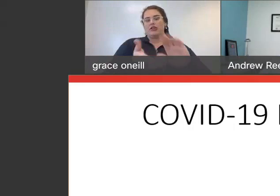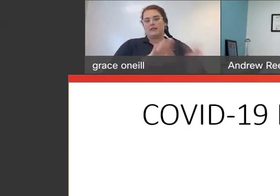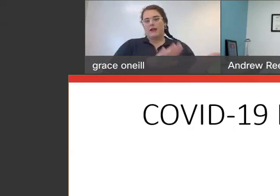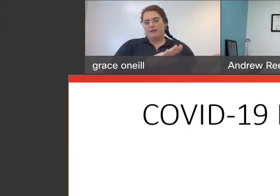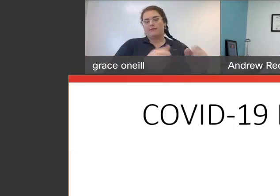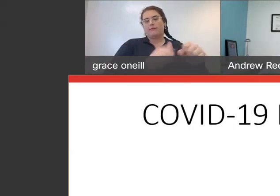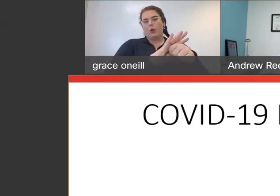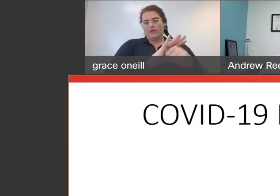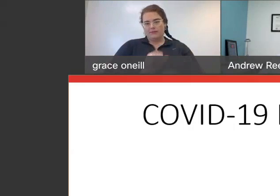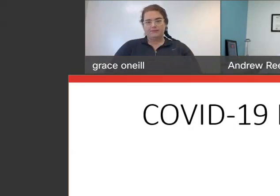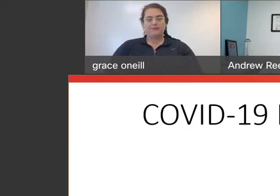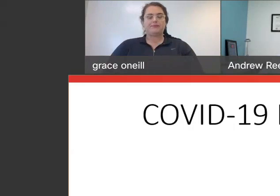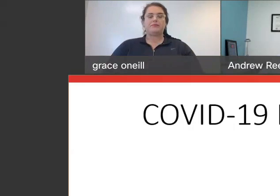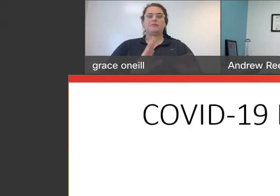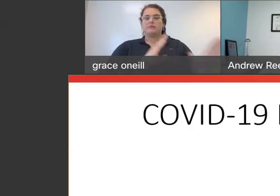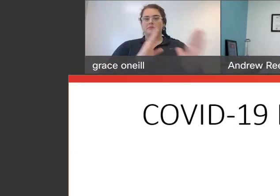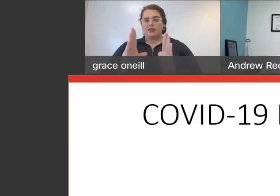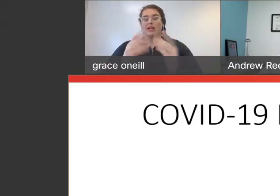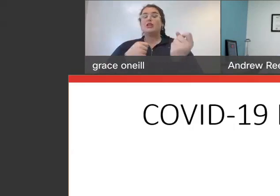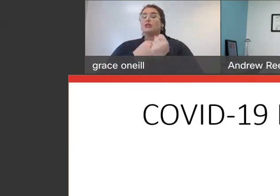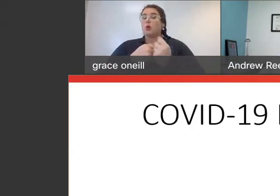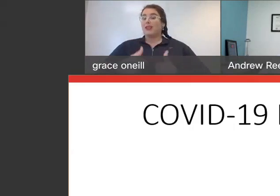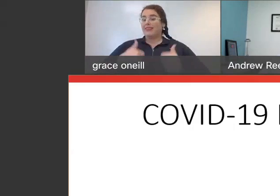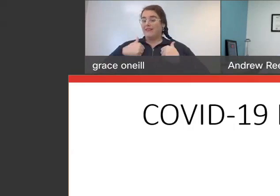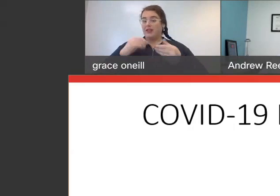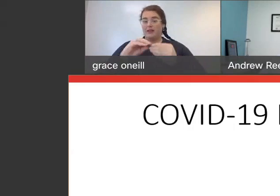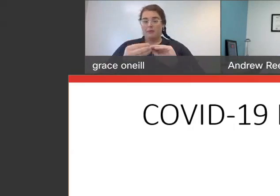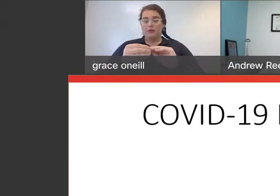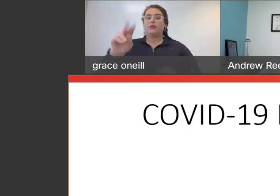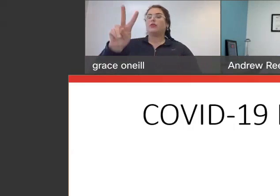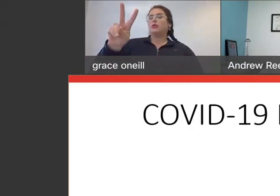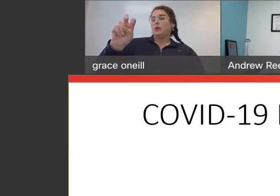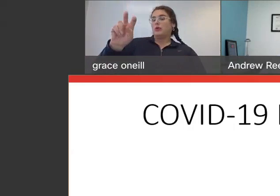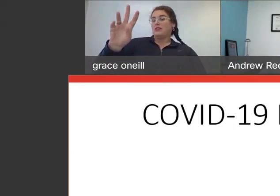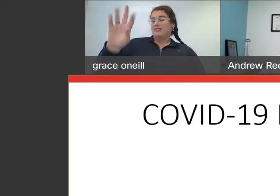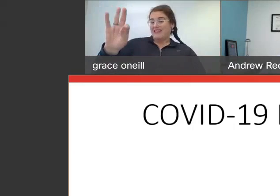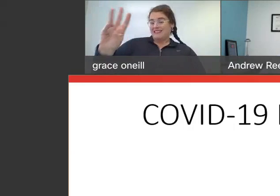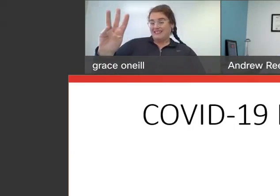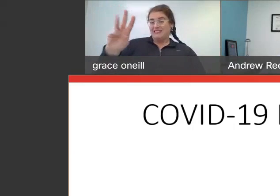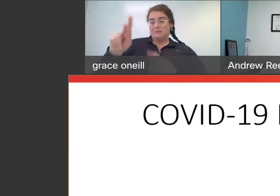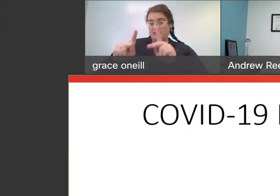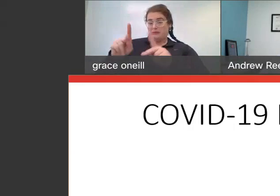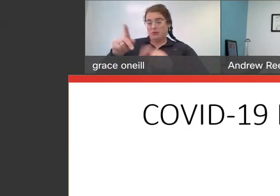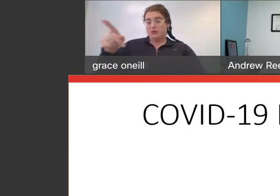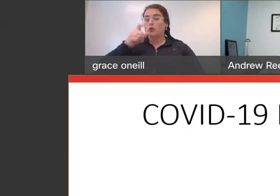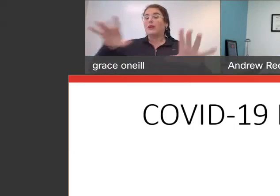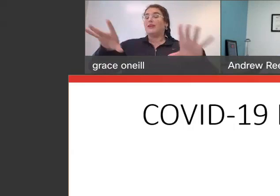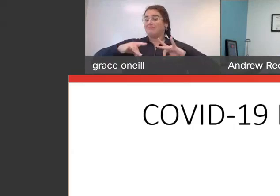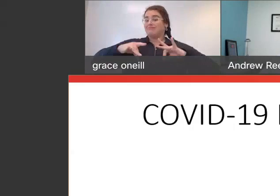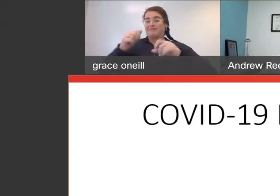COVID death. In supported living, the 296 people have contracted